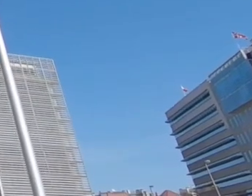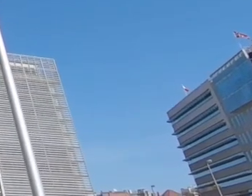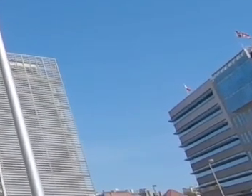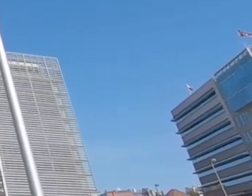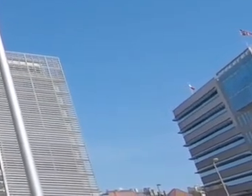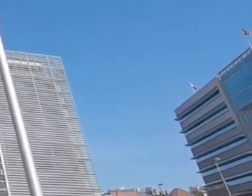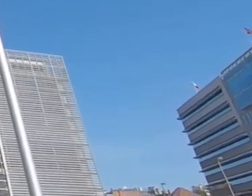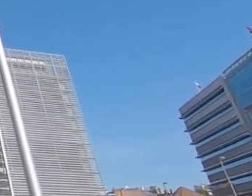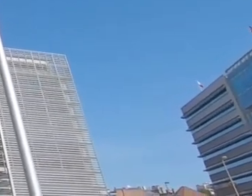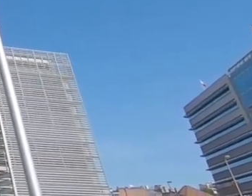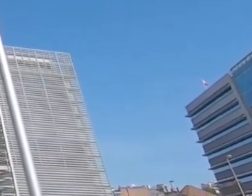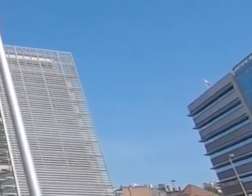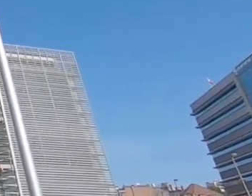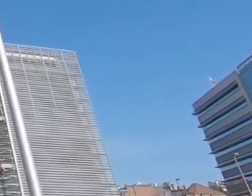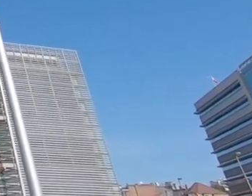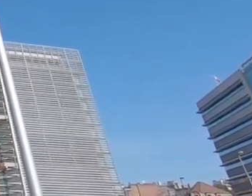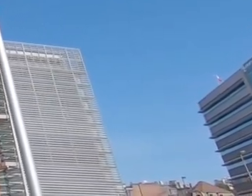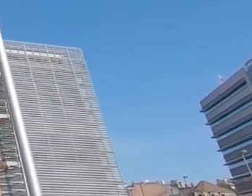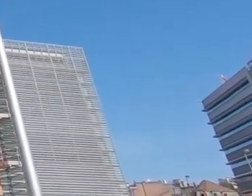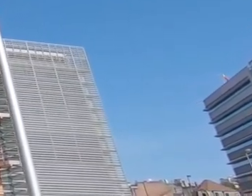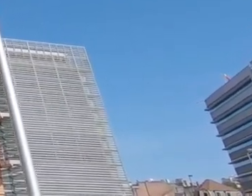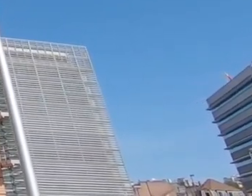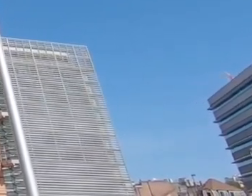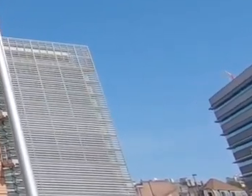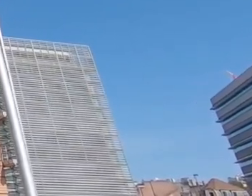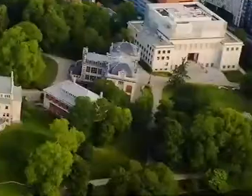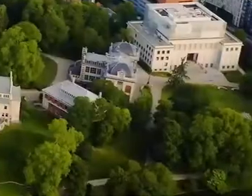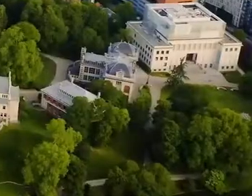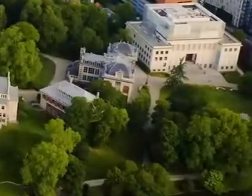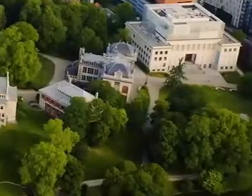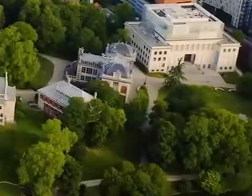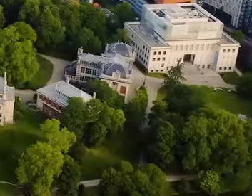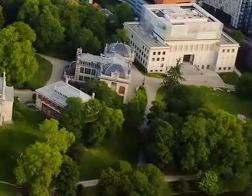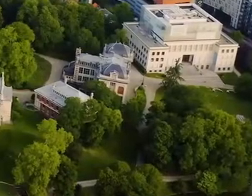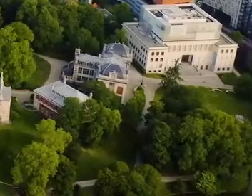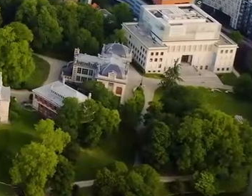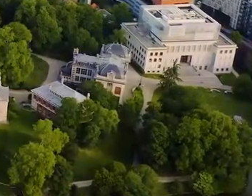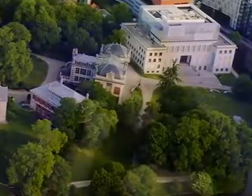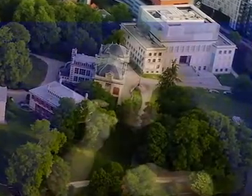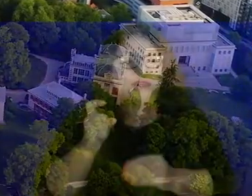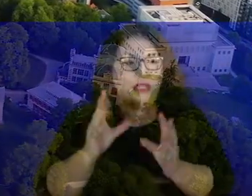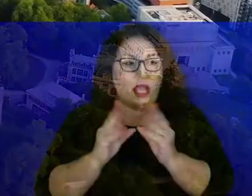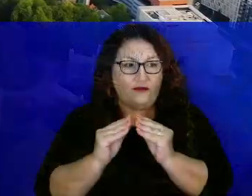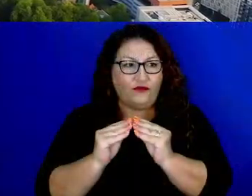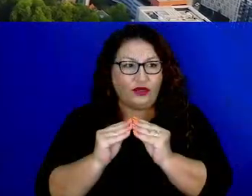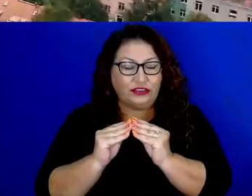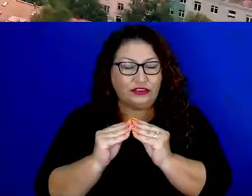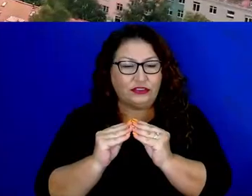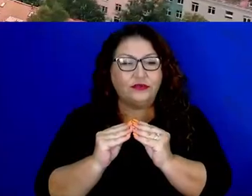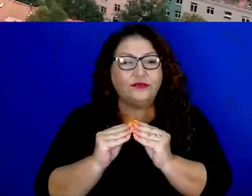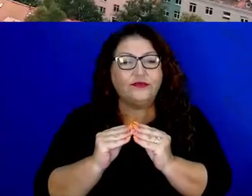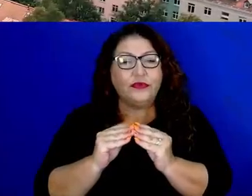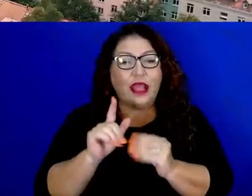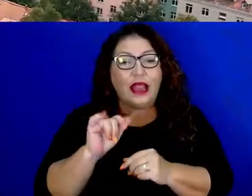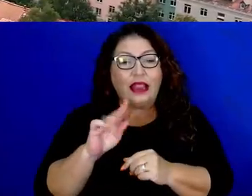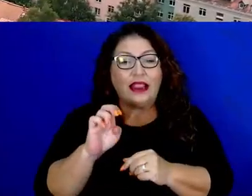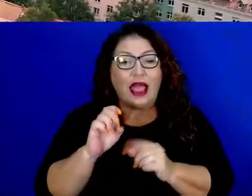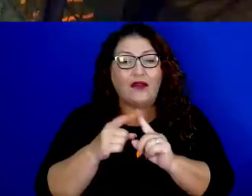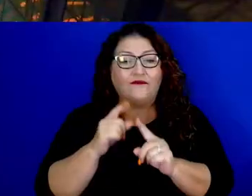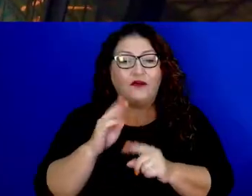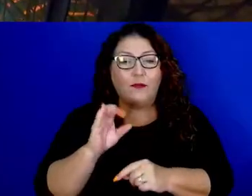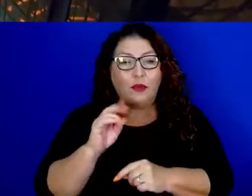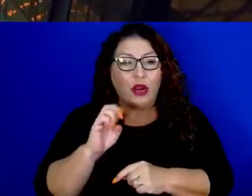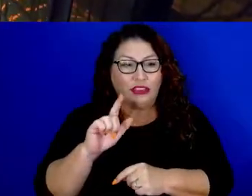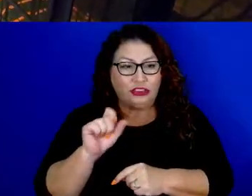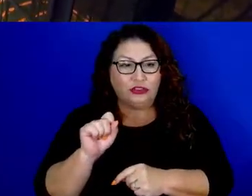to this year's Gender Equality Index Conference. Coming to you live from Brussels, Vilnius,